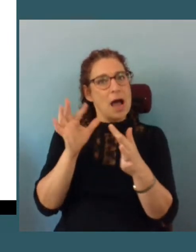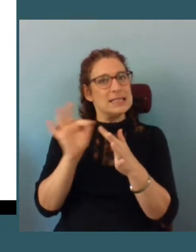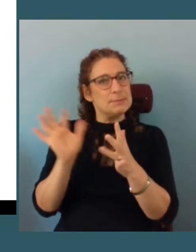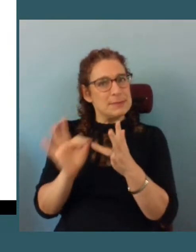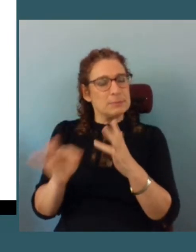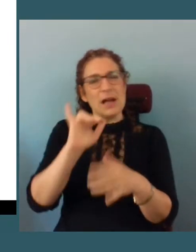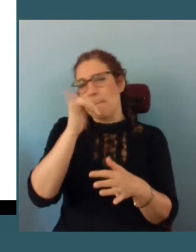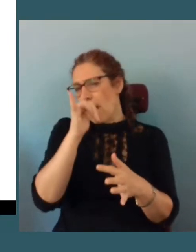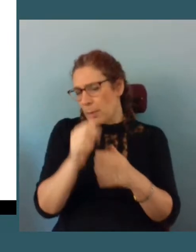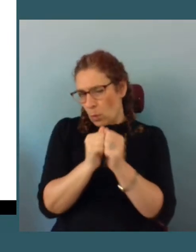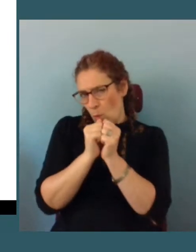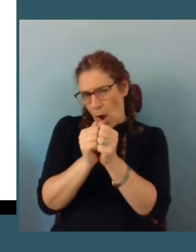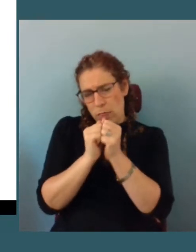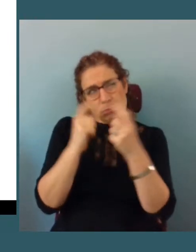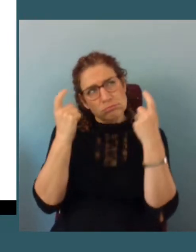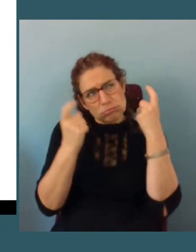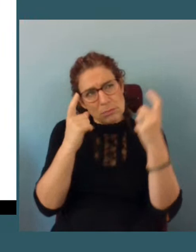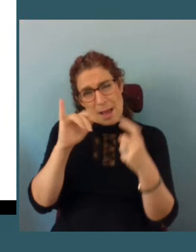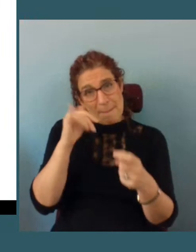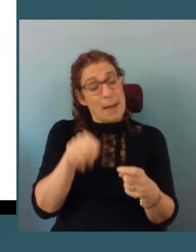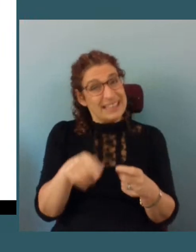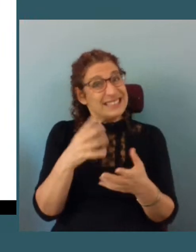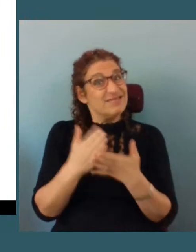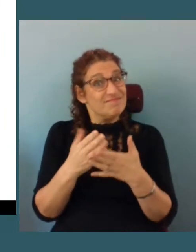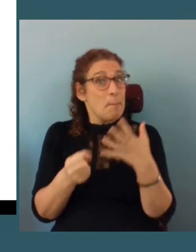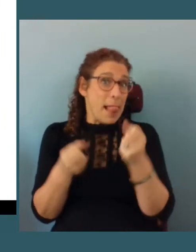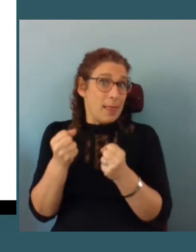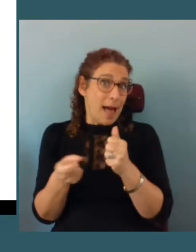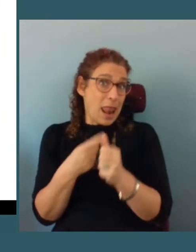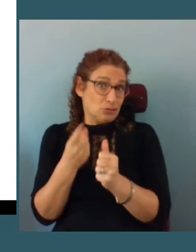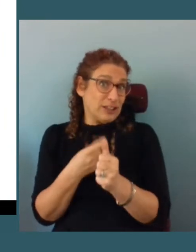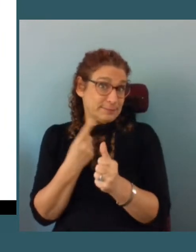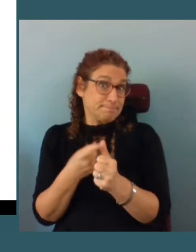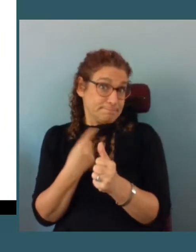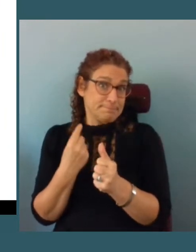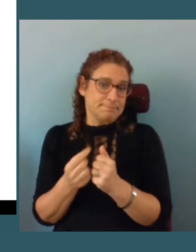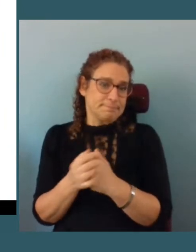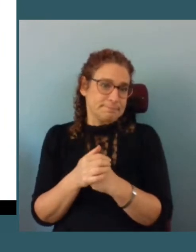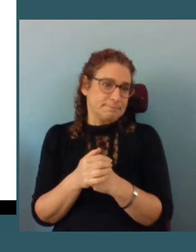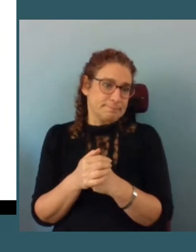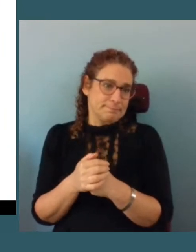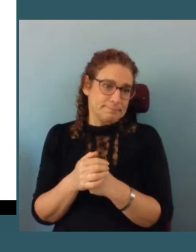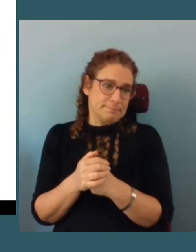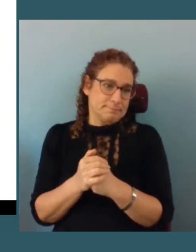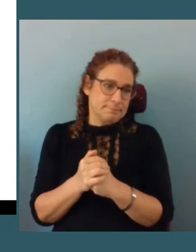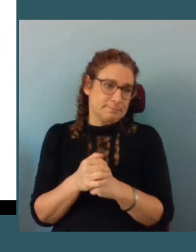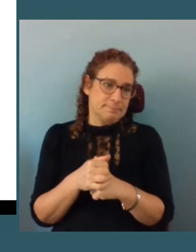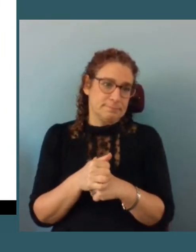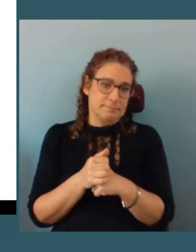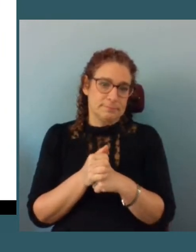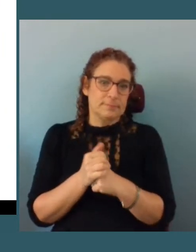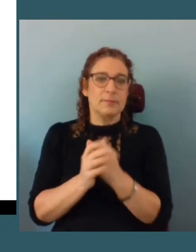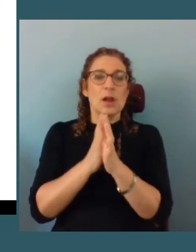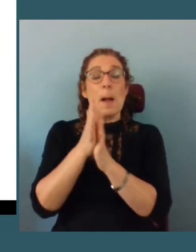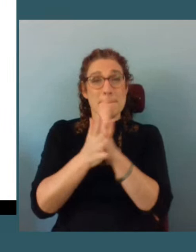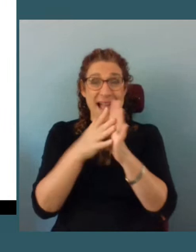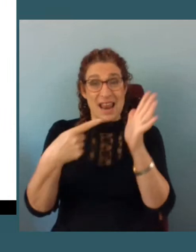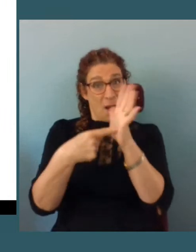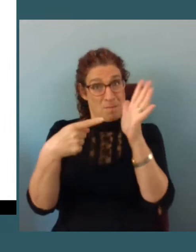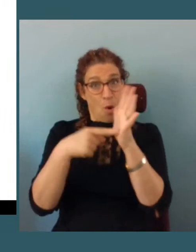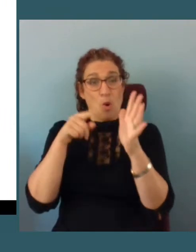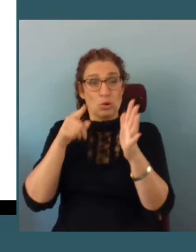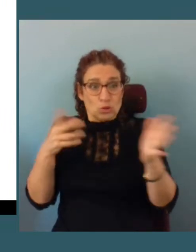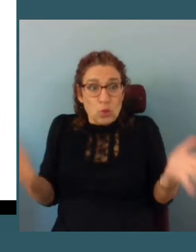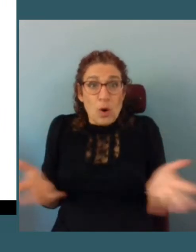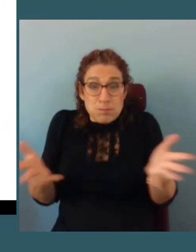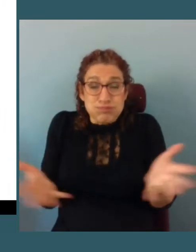the possibility, could this be milk allergy? So what you would probably do, you want to support breastfeeding as much as possible, assuming the mother wants to